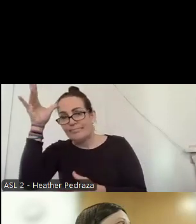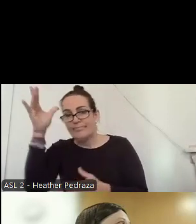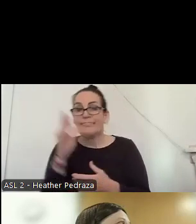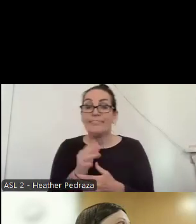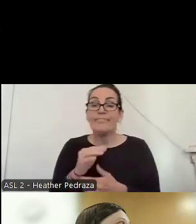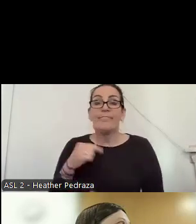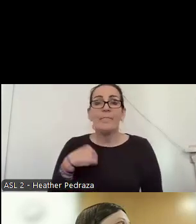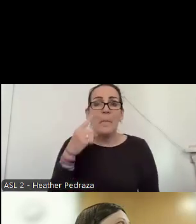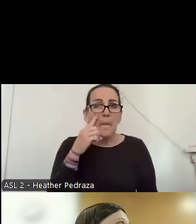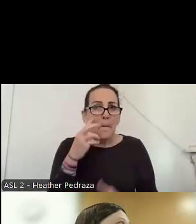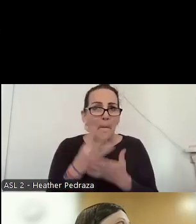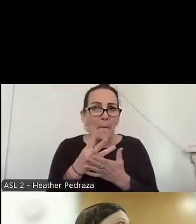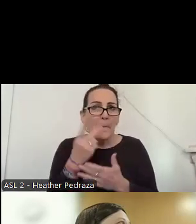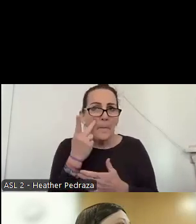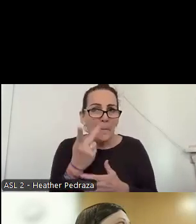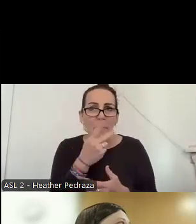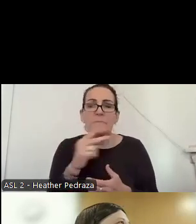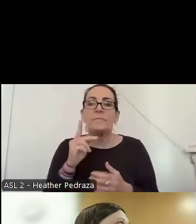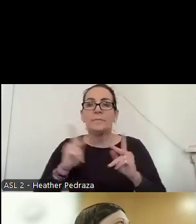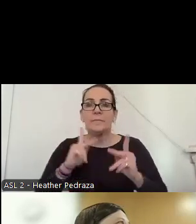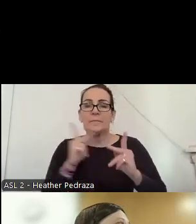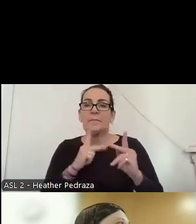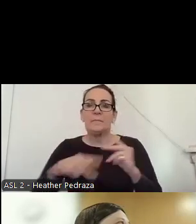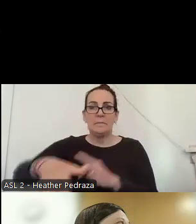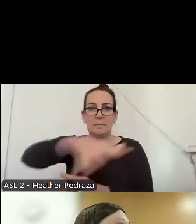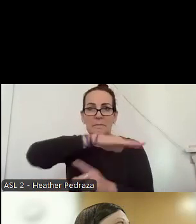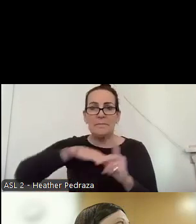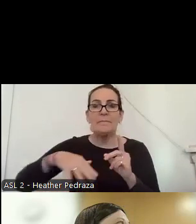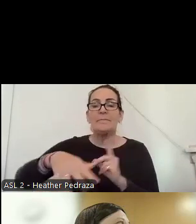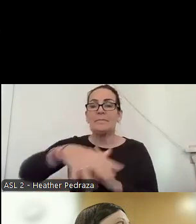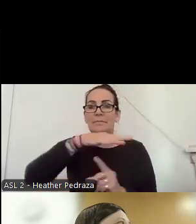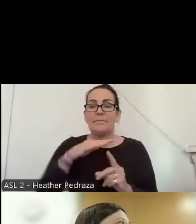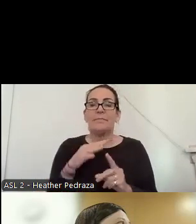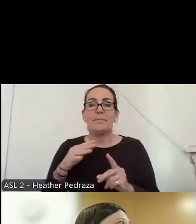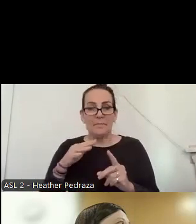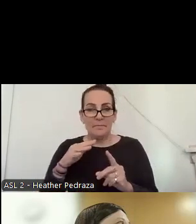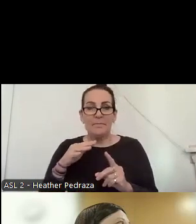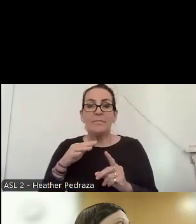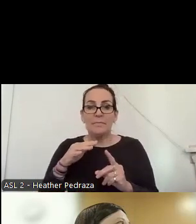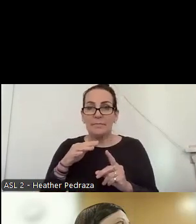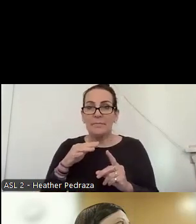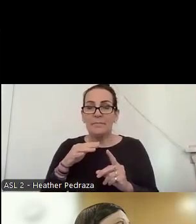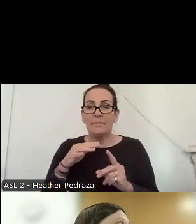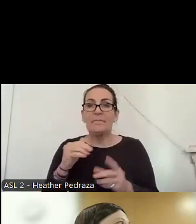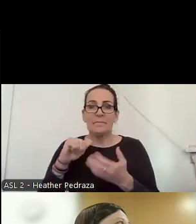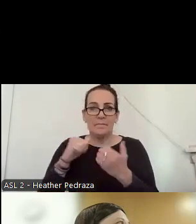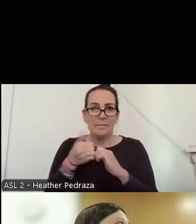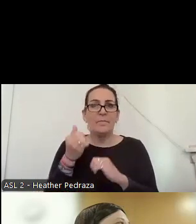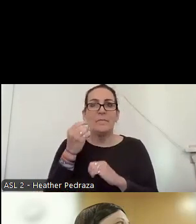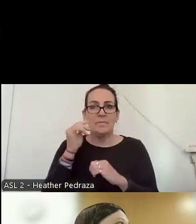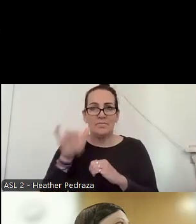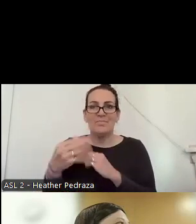witnessing what the people around my loved ones affected me the most,